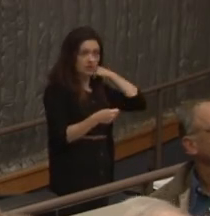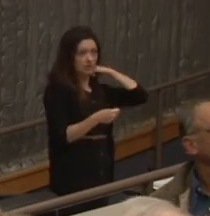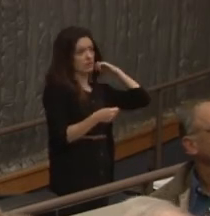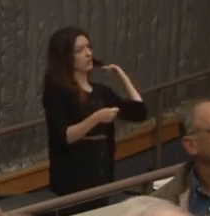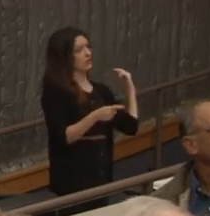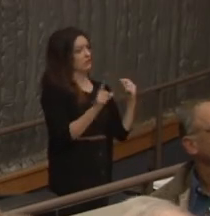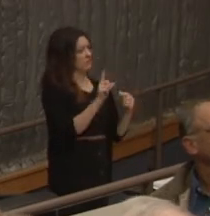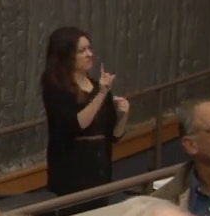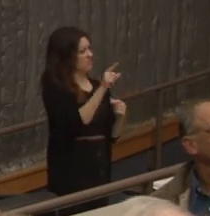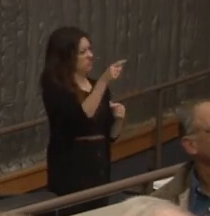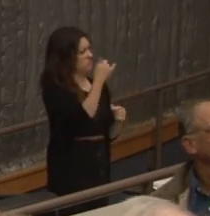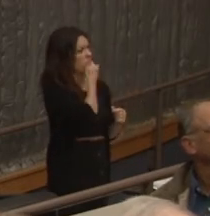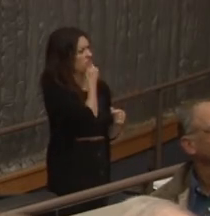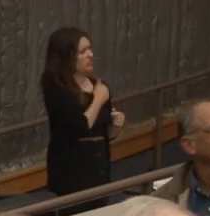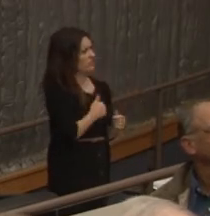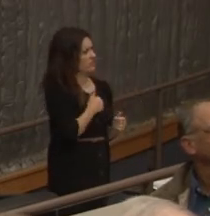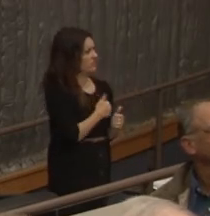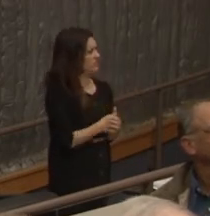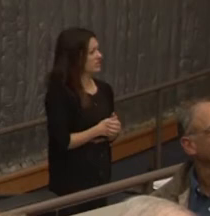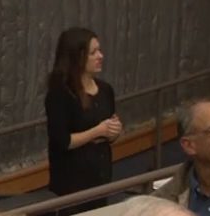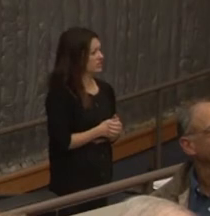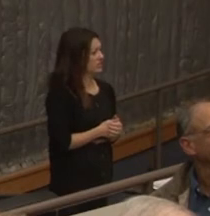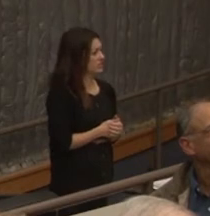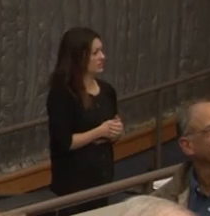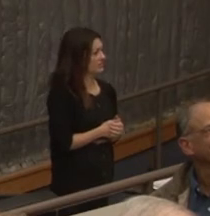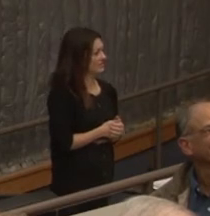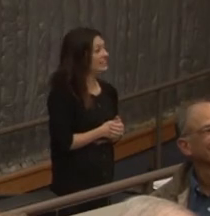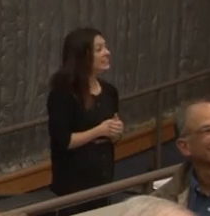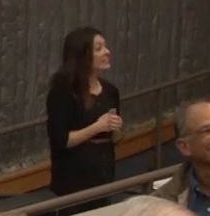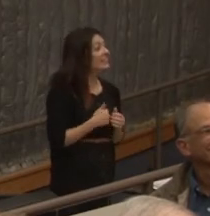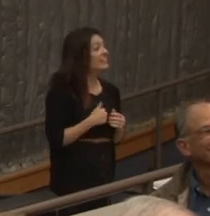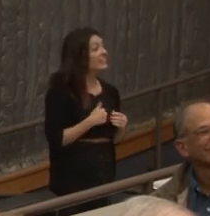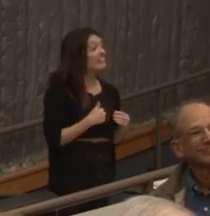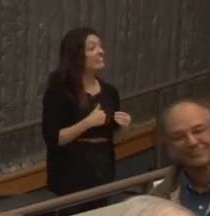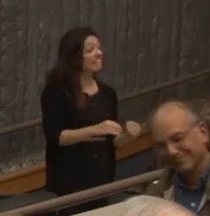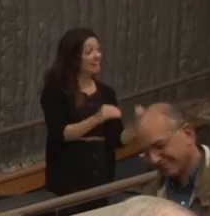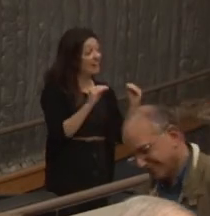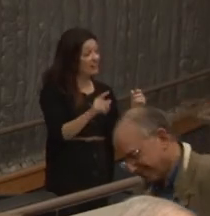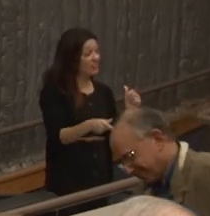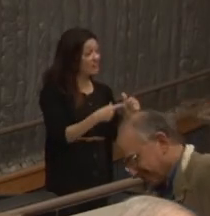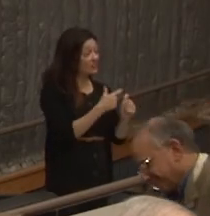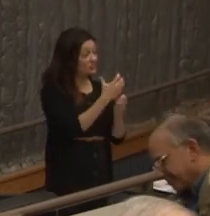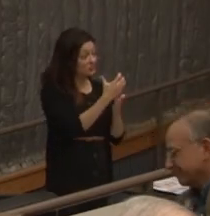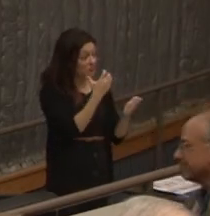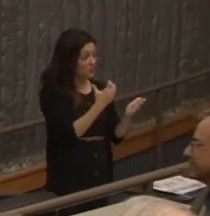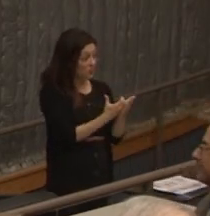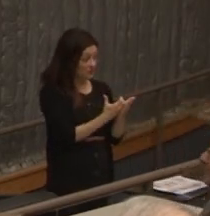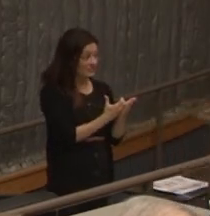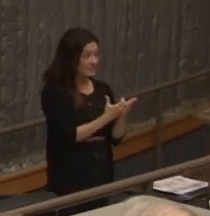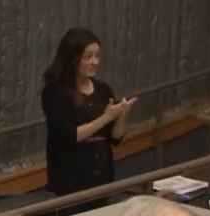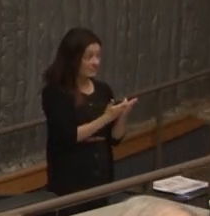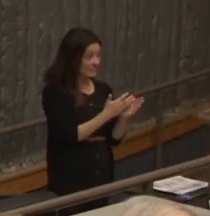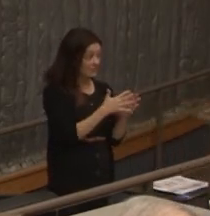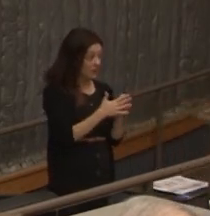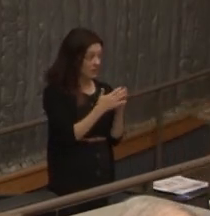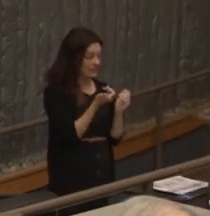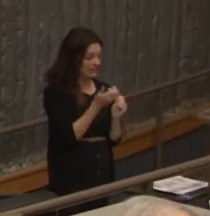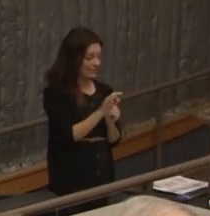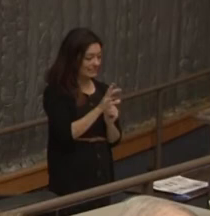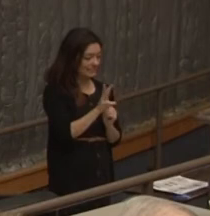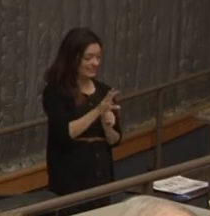you, but you're wrong. I taught the first course in the United States on Holocaust literature in